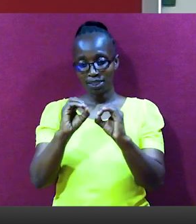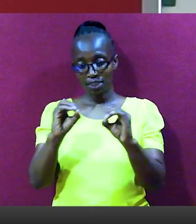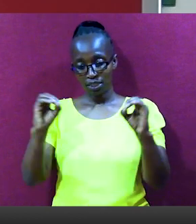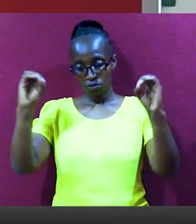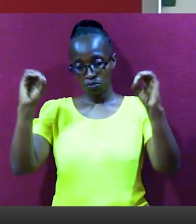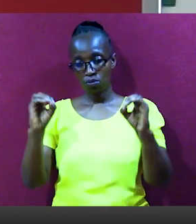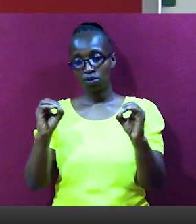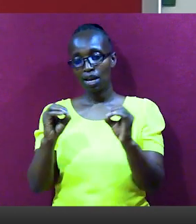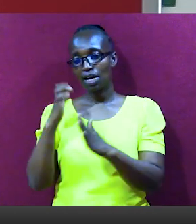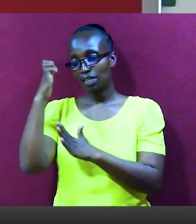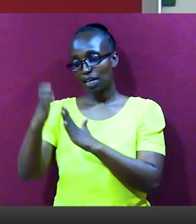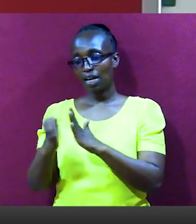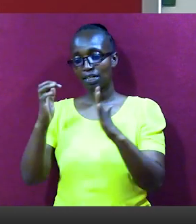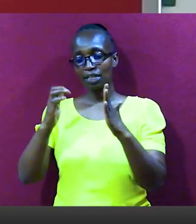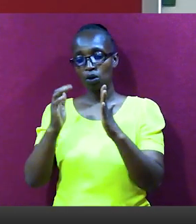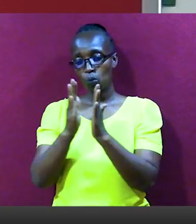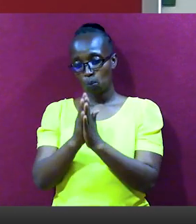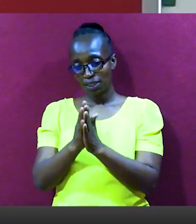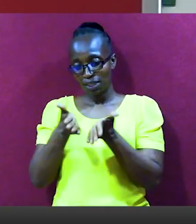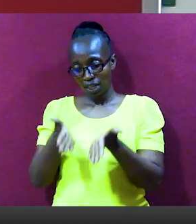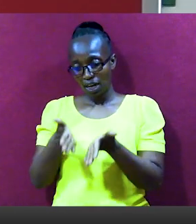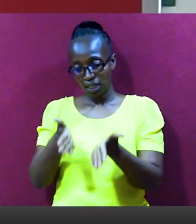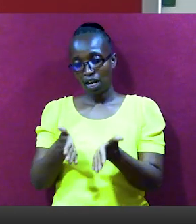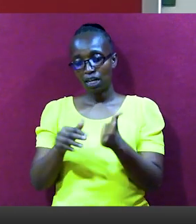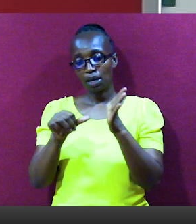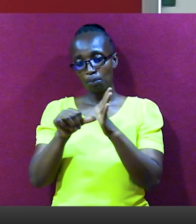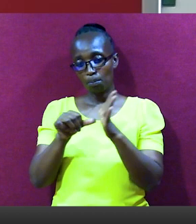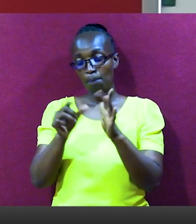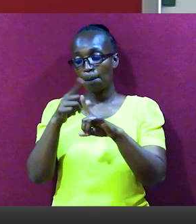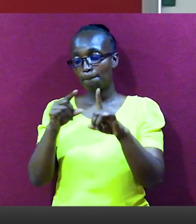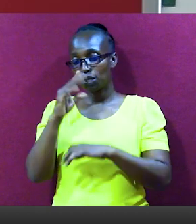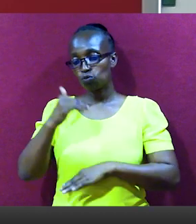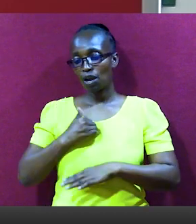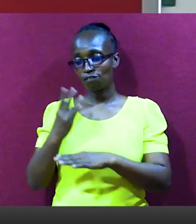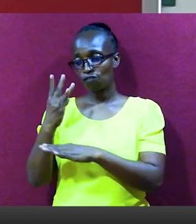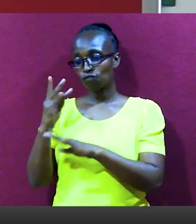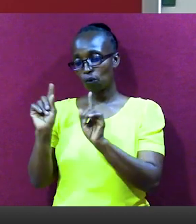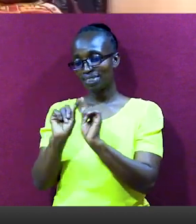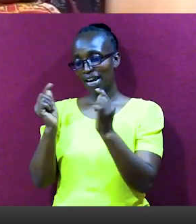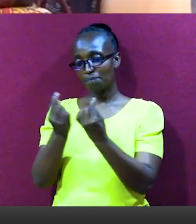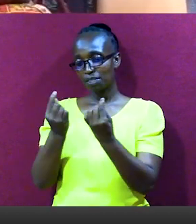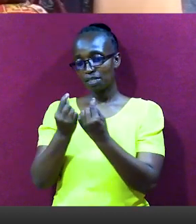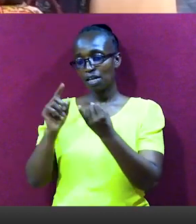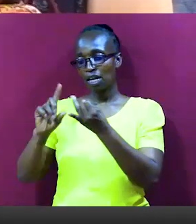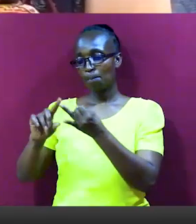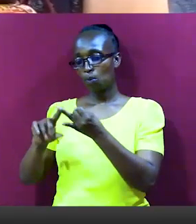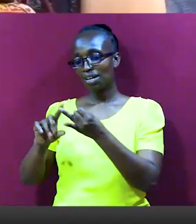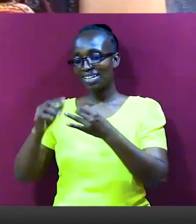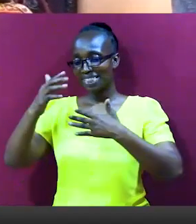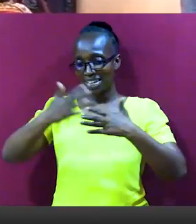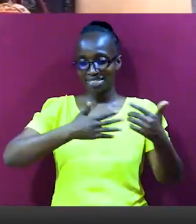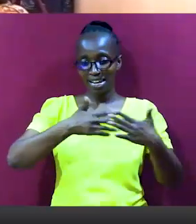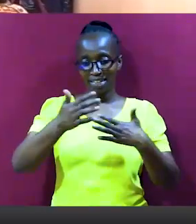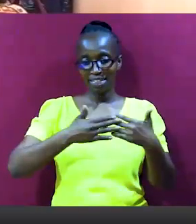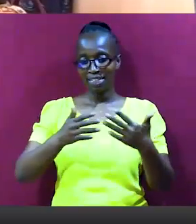they end up with the bone not forming well. And therefore now they end up having the recurrent fractures. Kuna aina